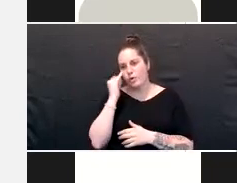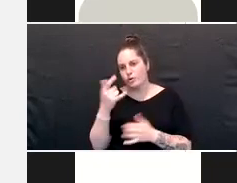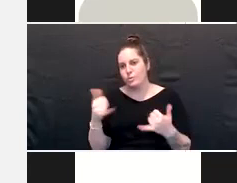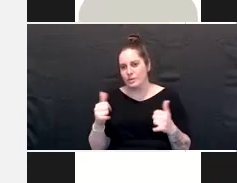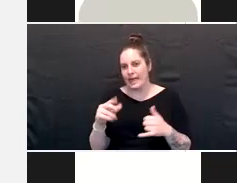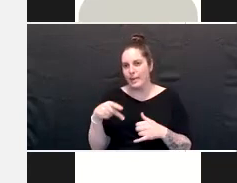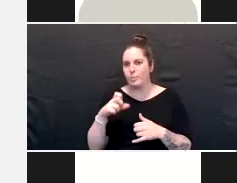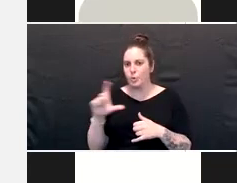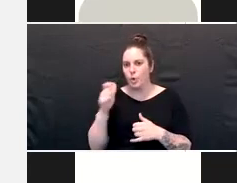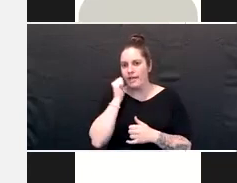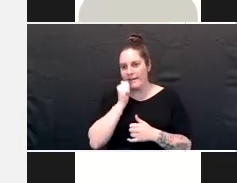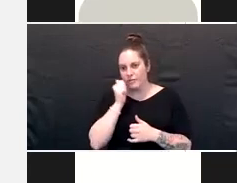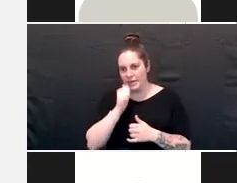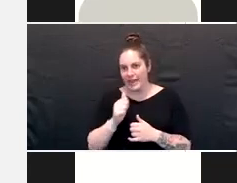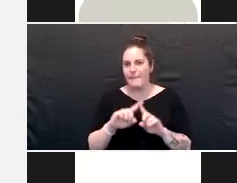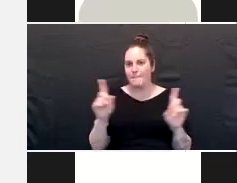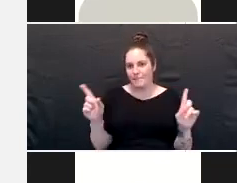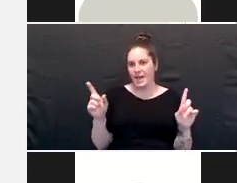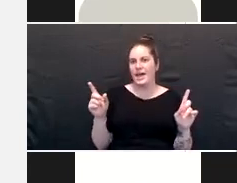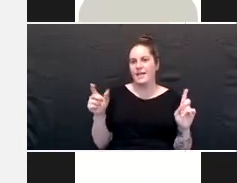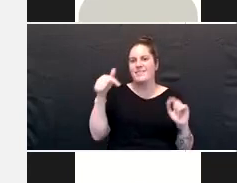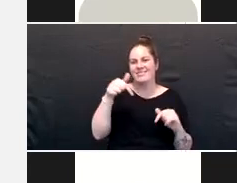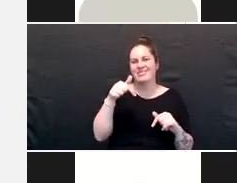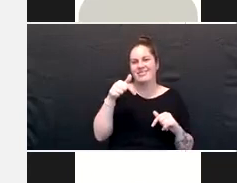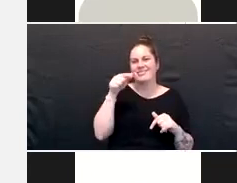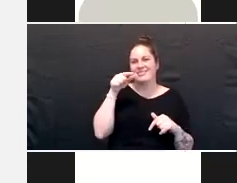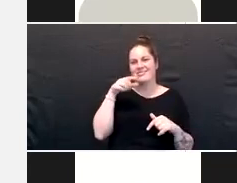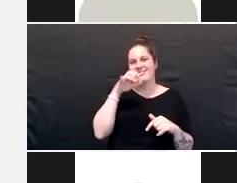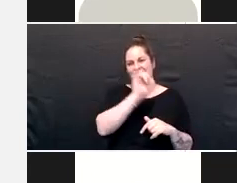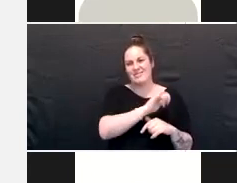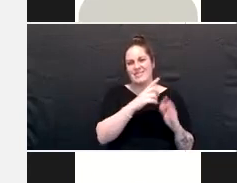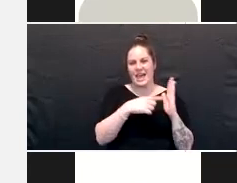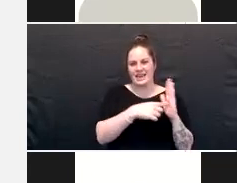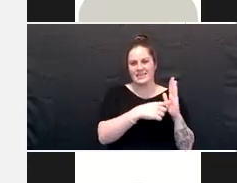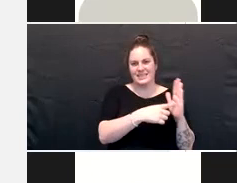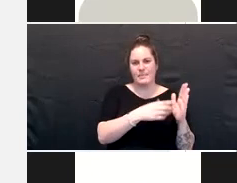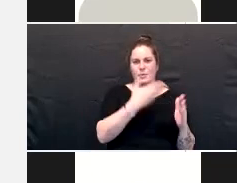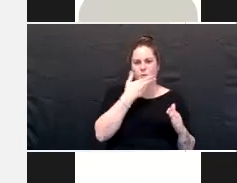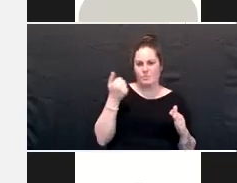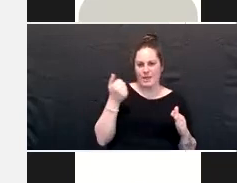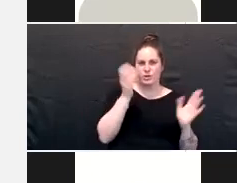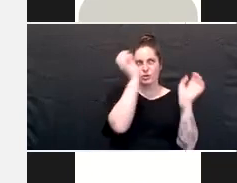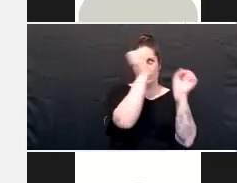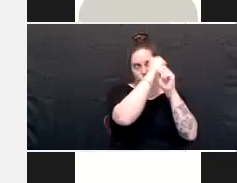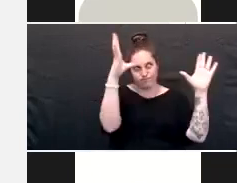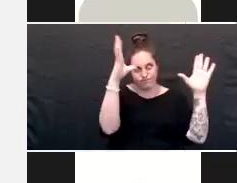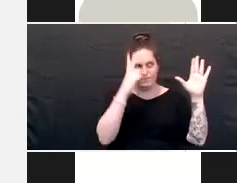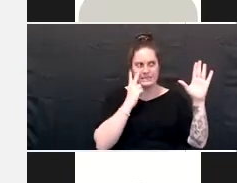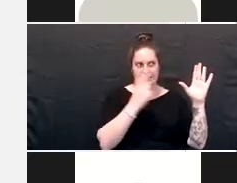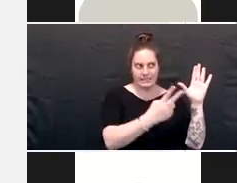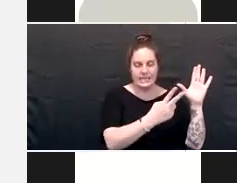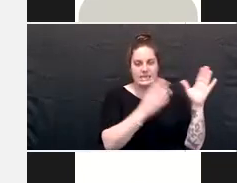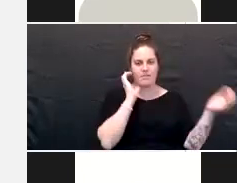idea. That's a more relevant example to the kinds of motion that we study.